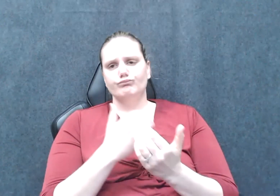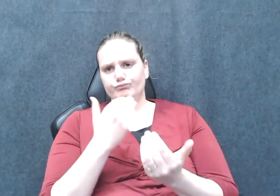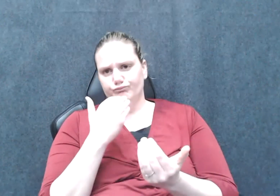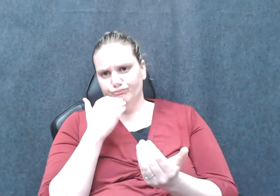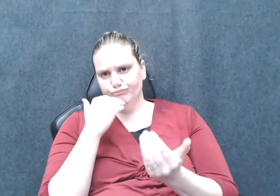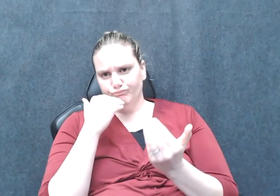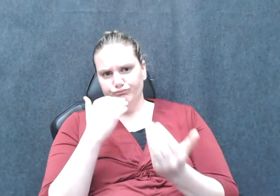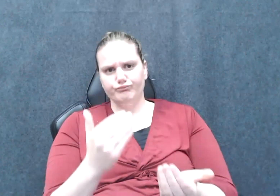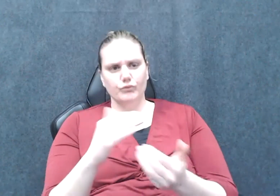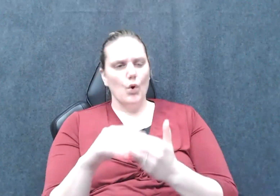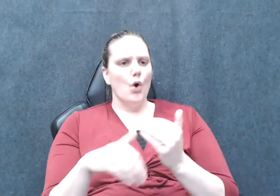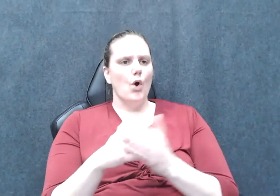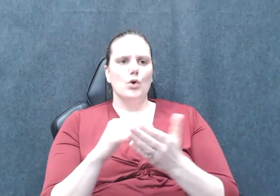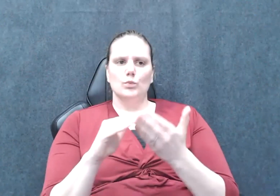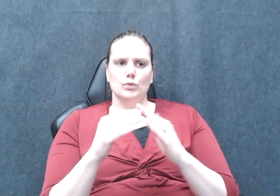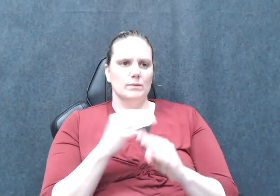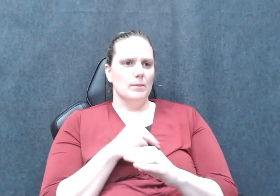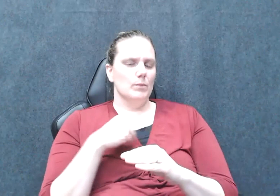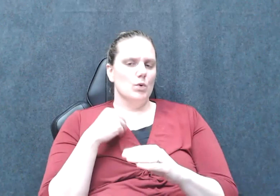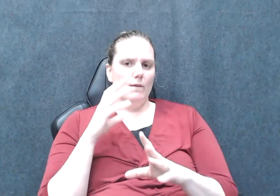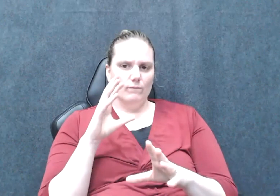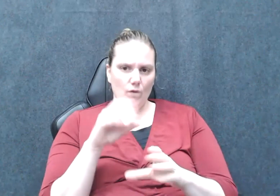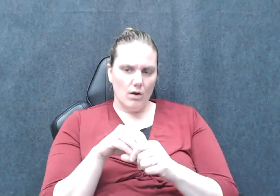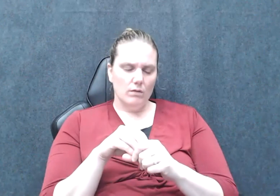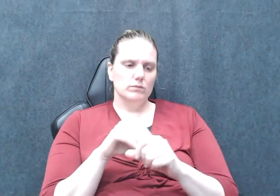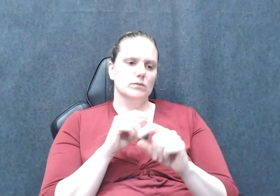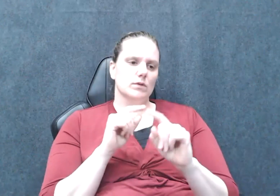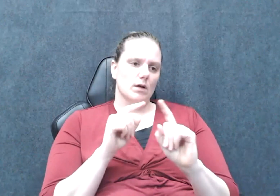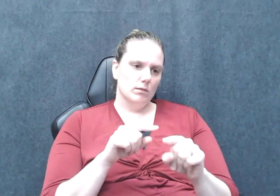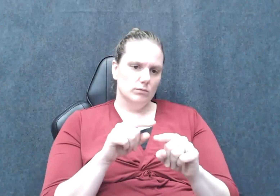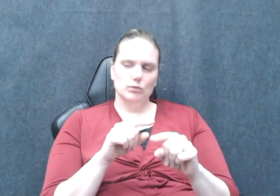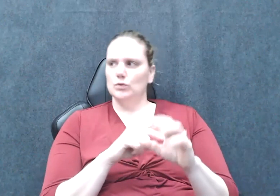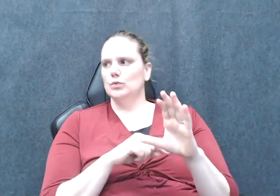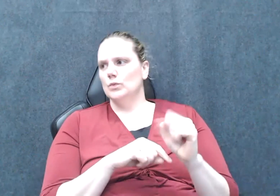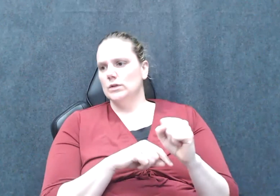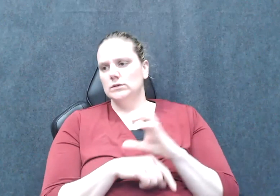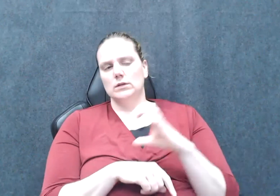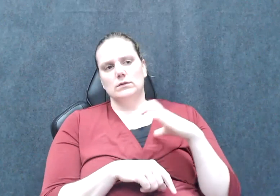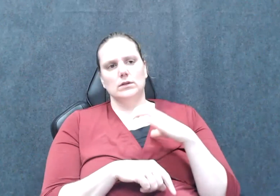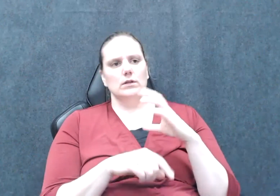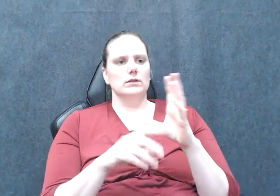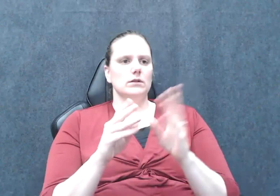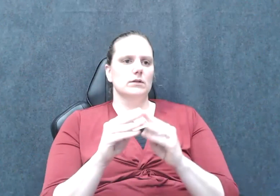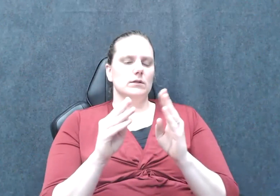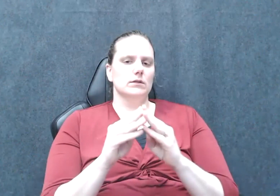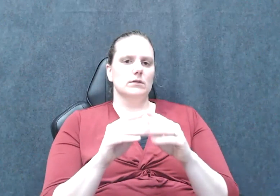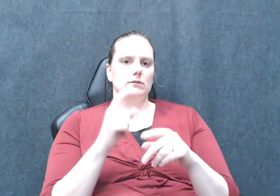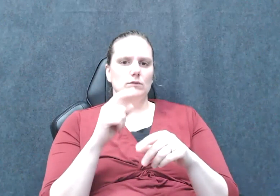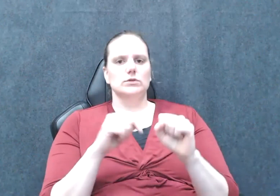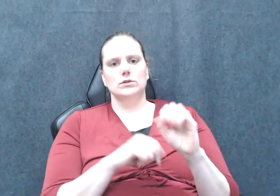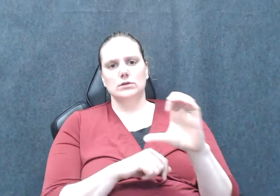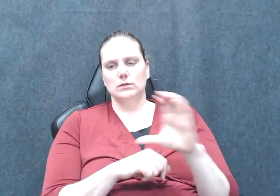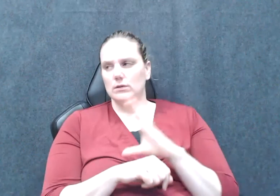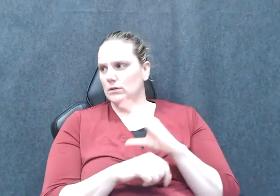to all of our community members who participate, who come to the CRIS committee meetings and the steering committee meetings, and who participate